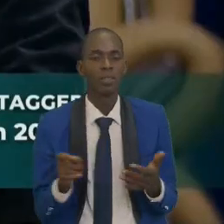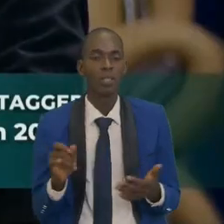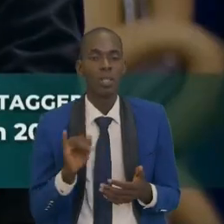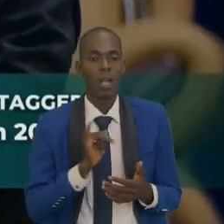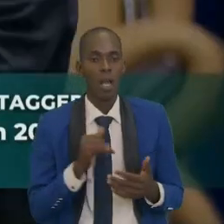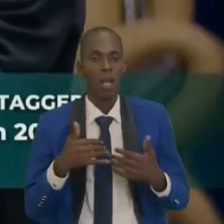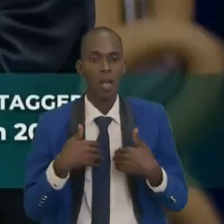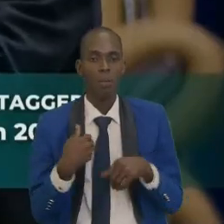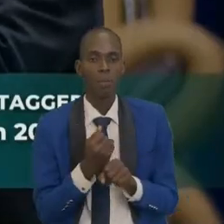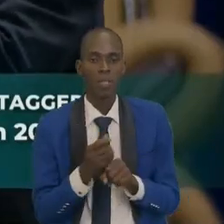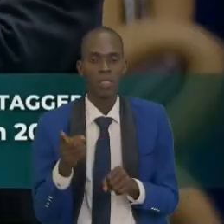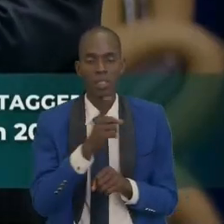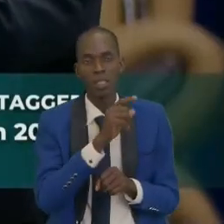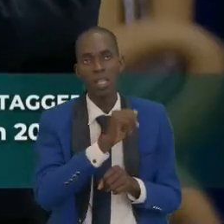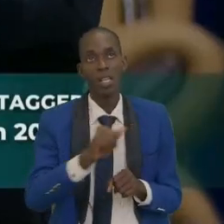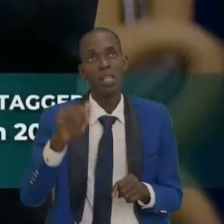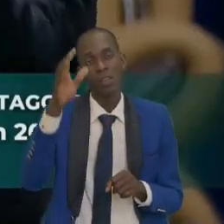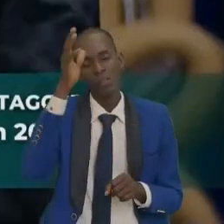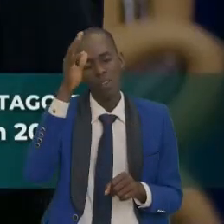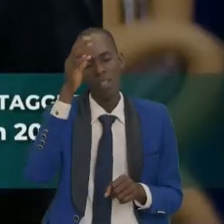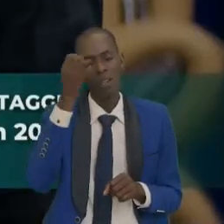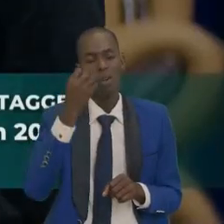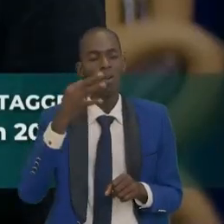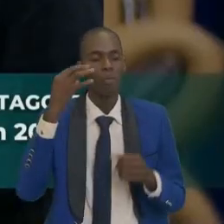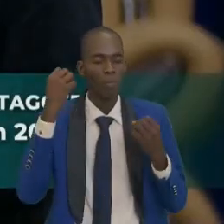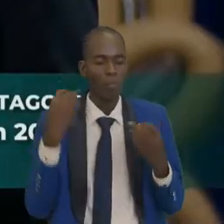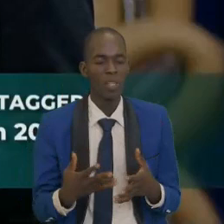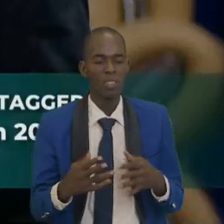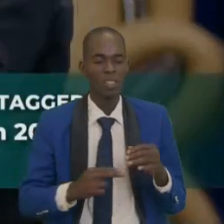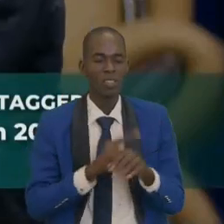thee a father of many nations